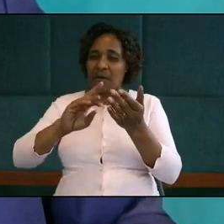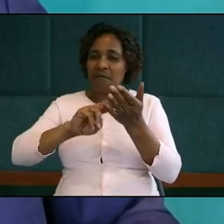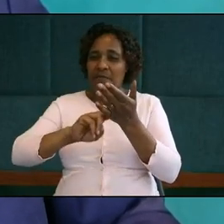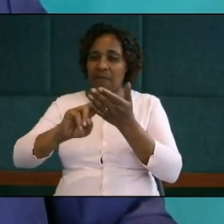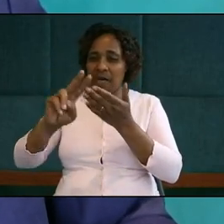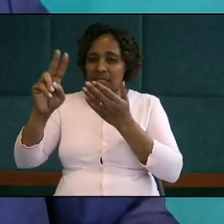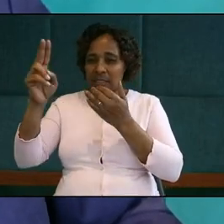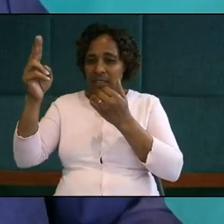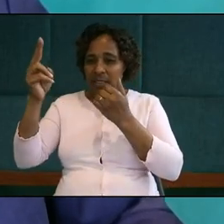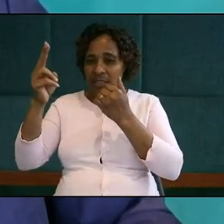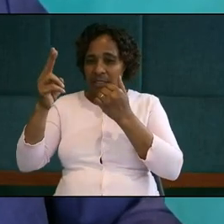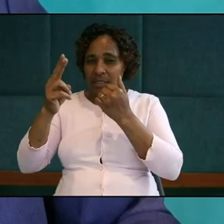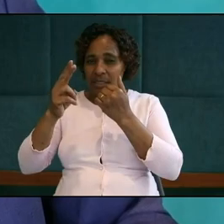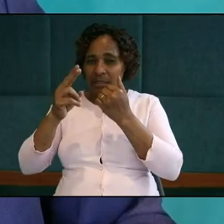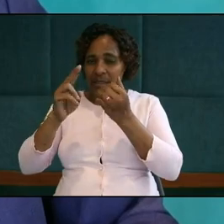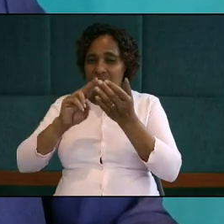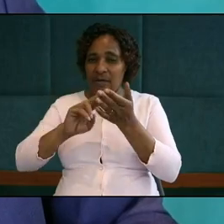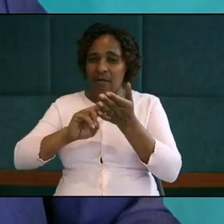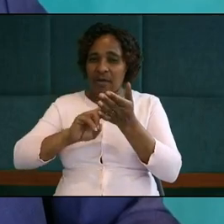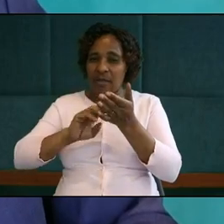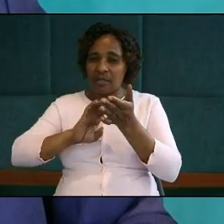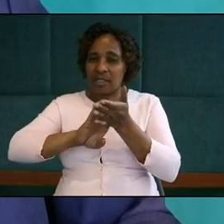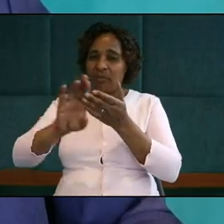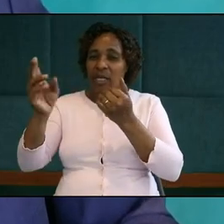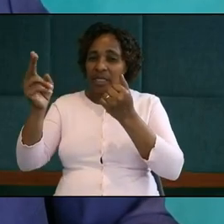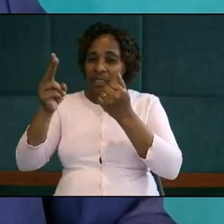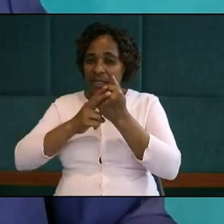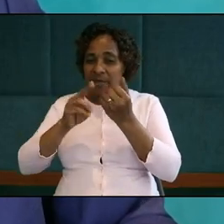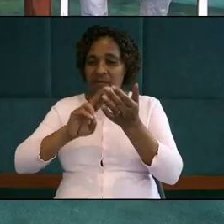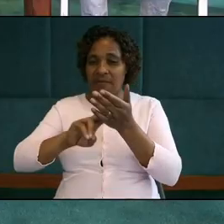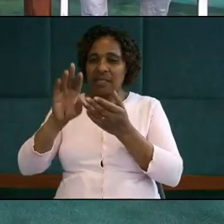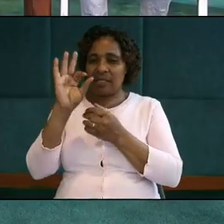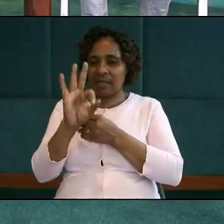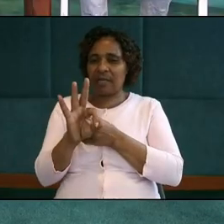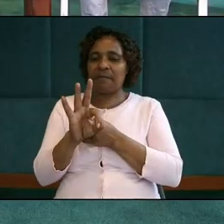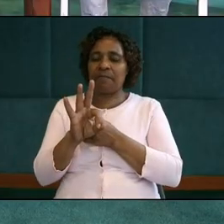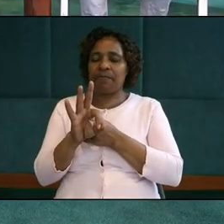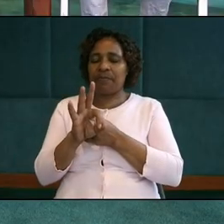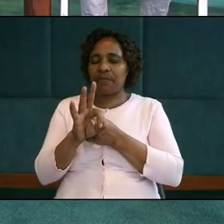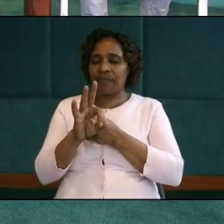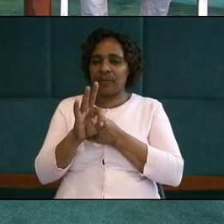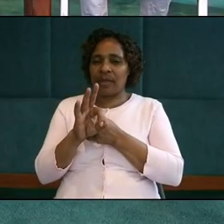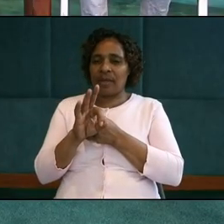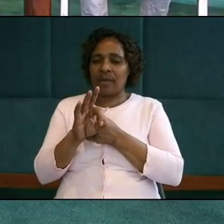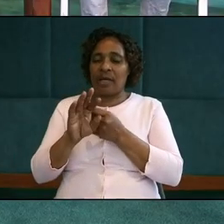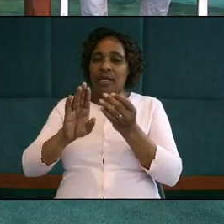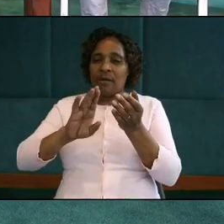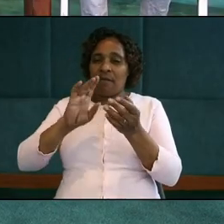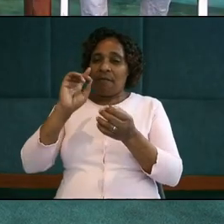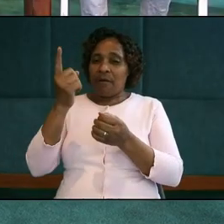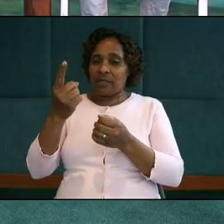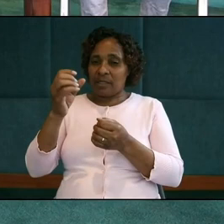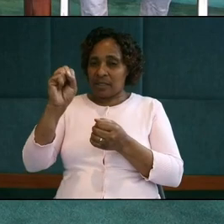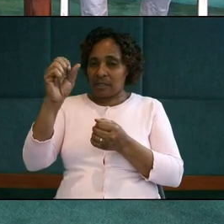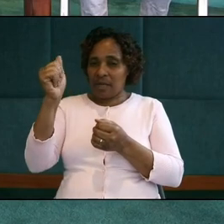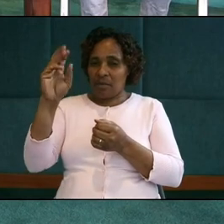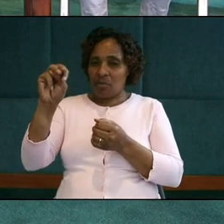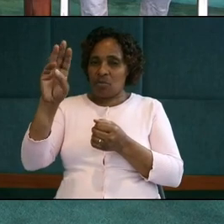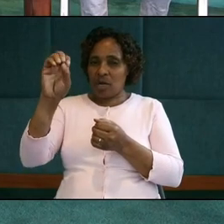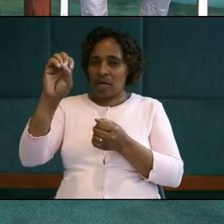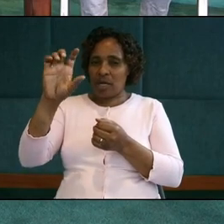of 1 Samuel, chapter 7, and verse 3. Go right ahead. 1 Samuel, chapter